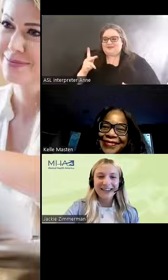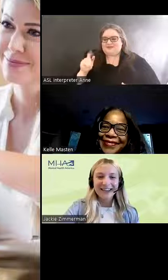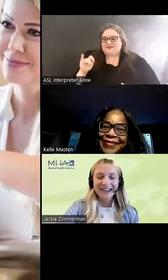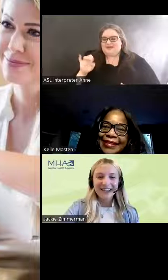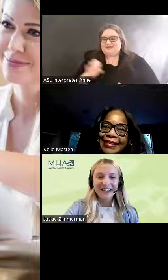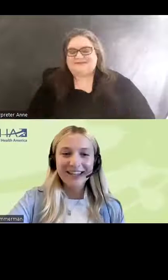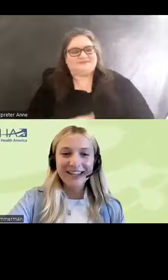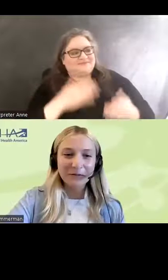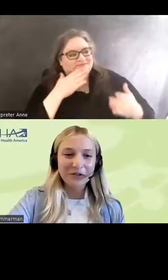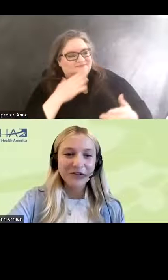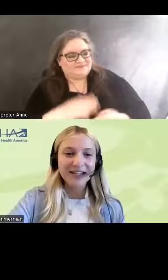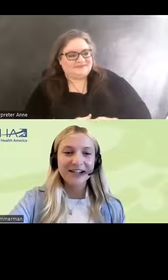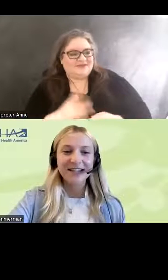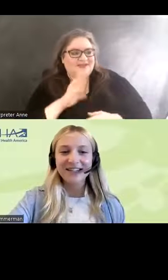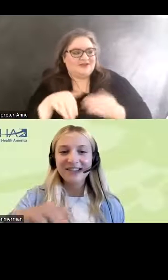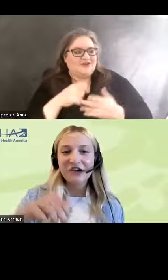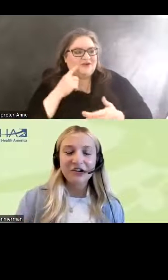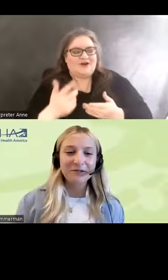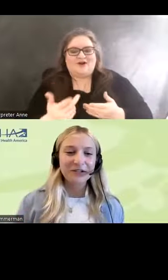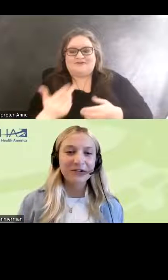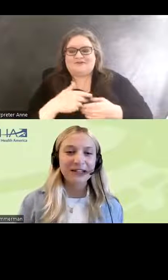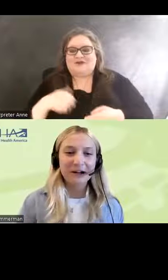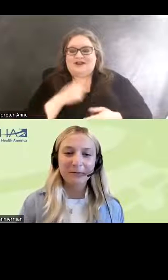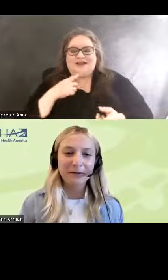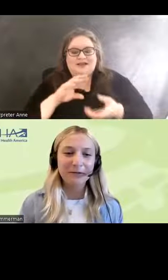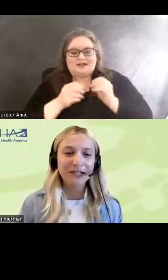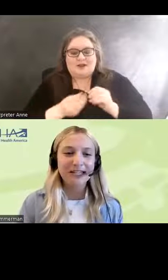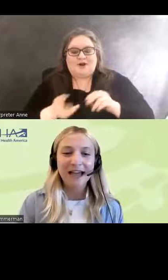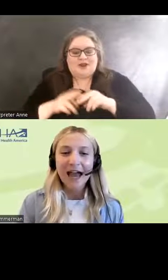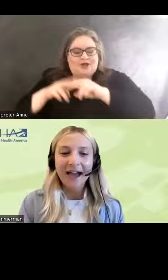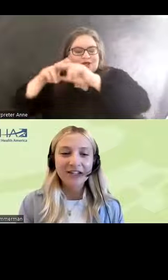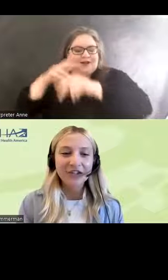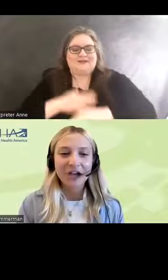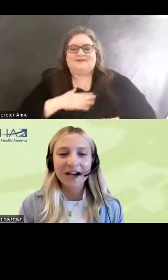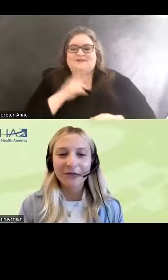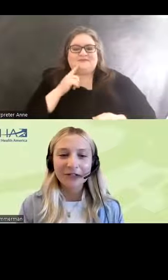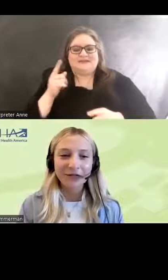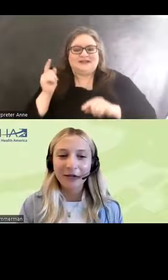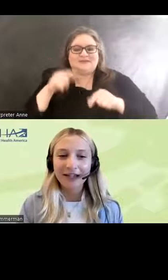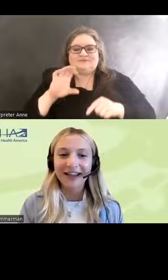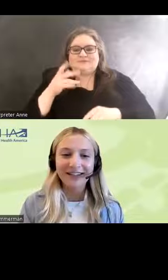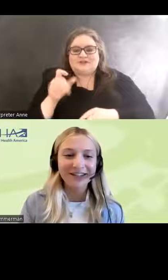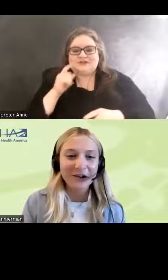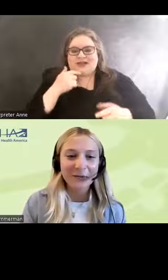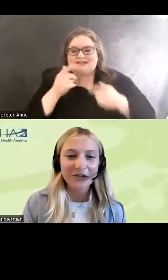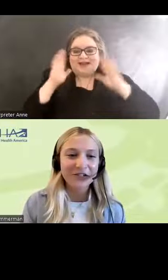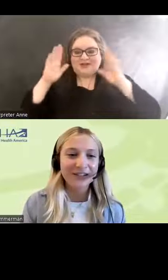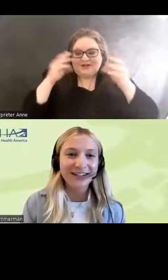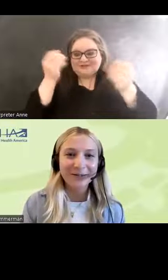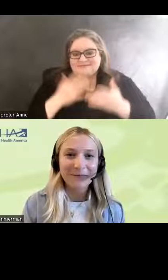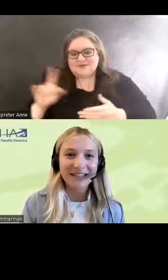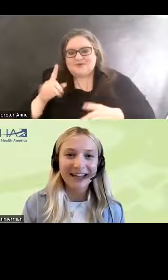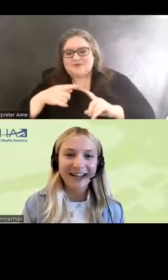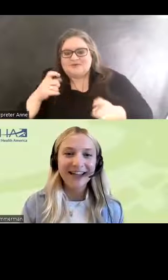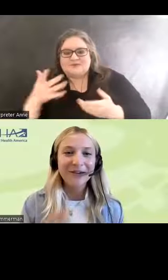Kelly. And thank you all for joining us. I see our numbers going up. Feel free to head to the chat, give us a greeting, let us know where you're tuning